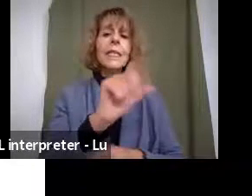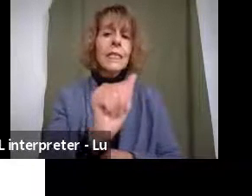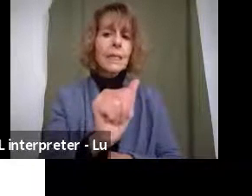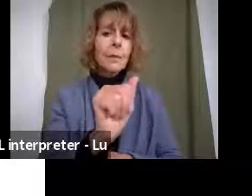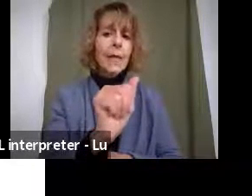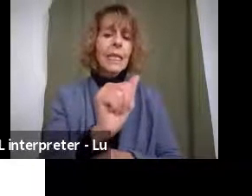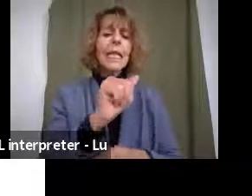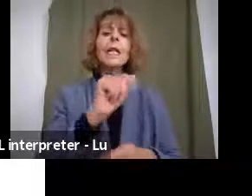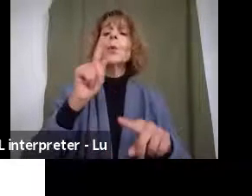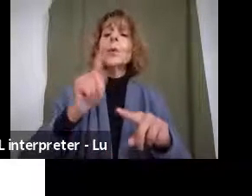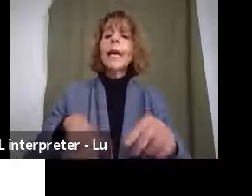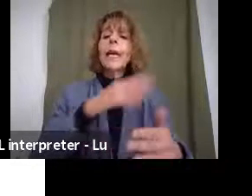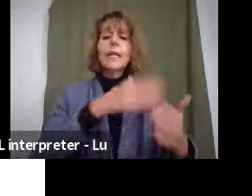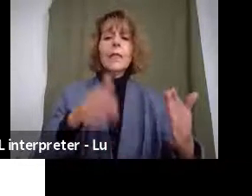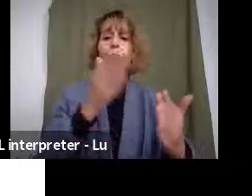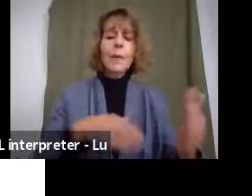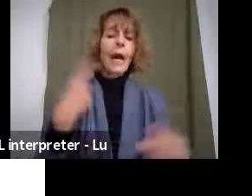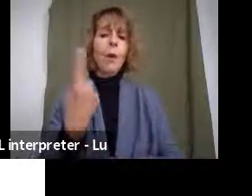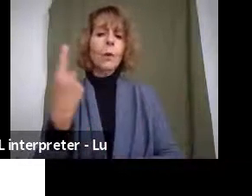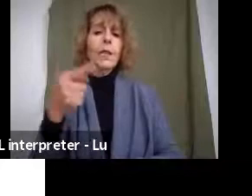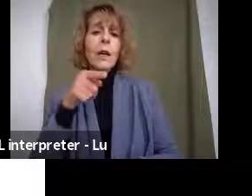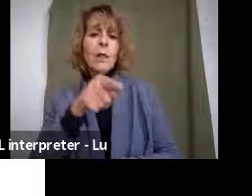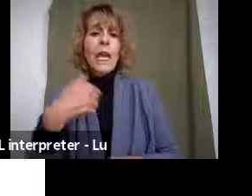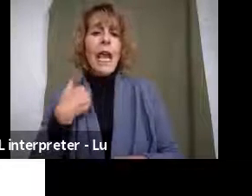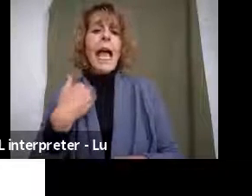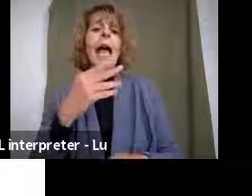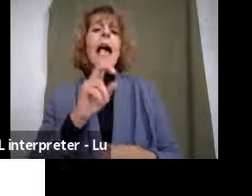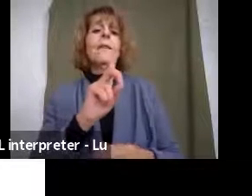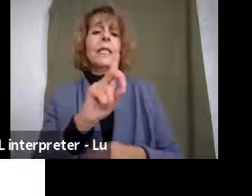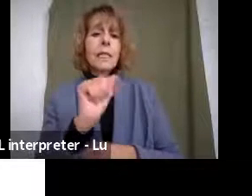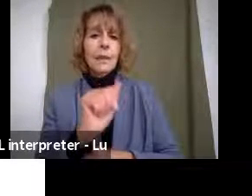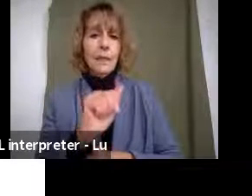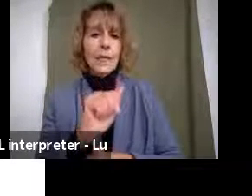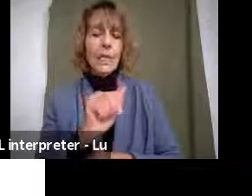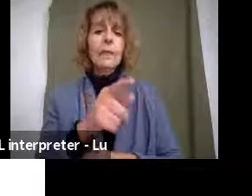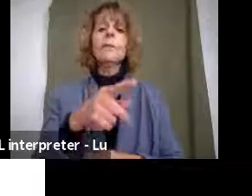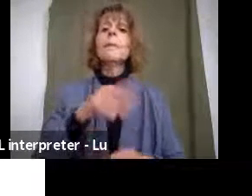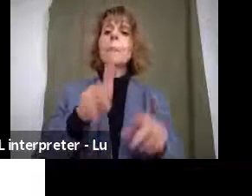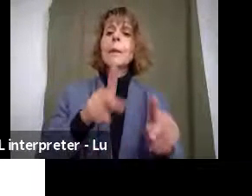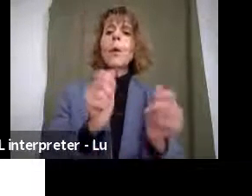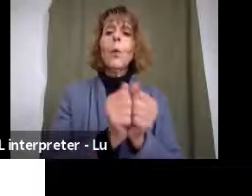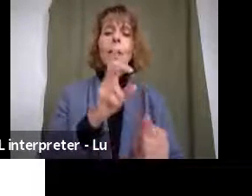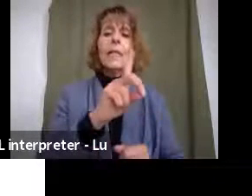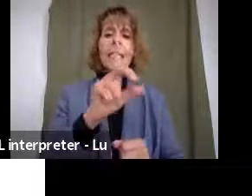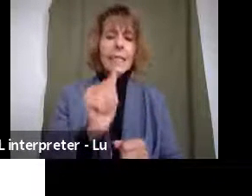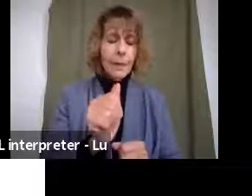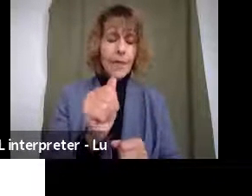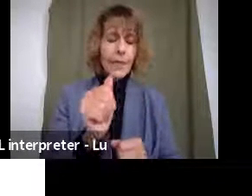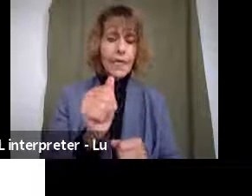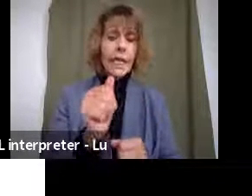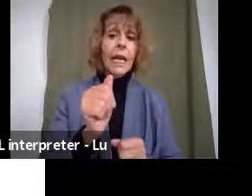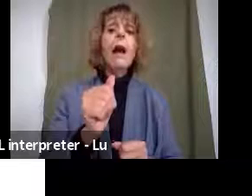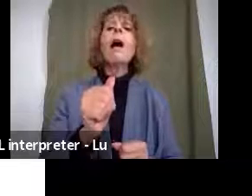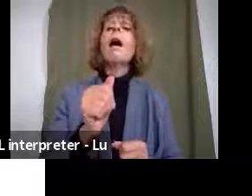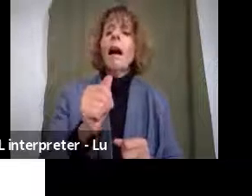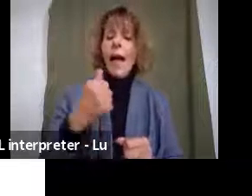and services. When we talk about the ADA, we talk about it in terms of these five